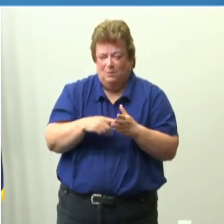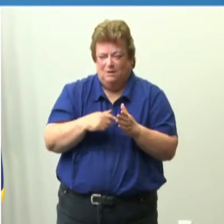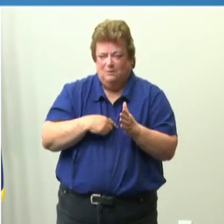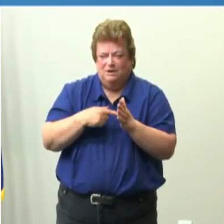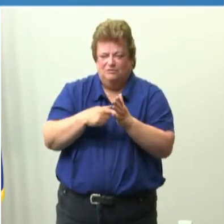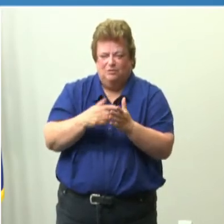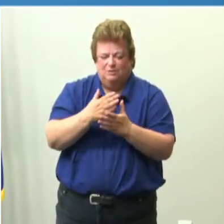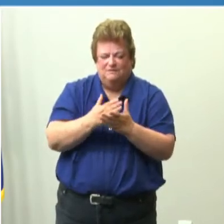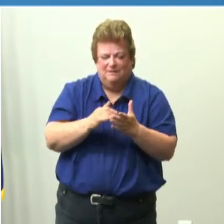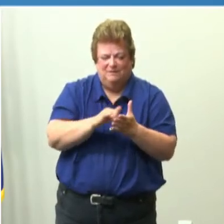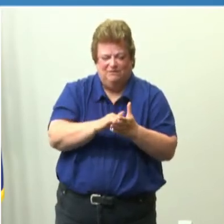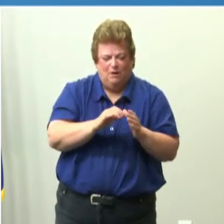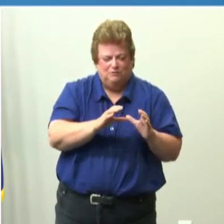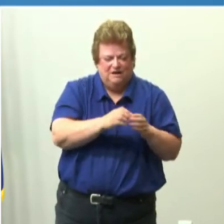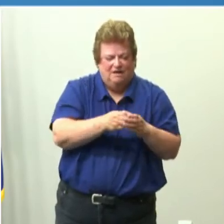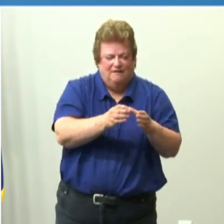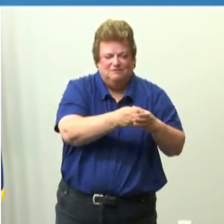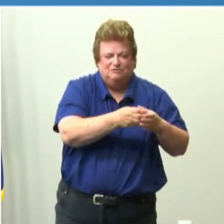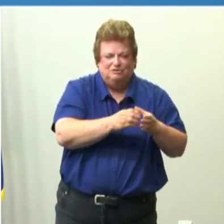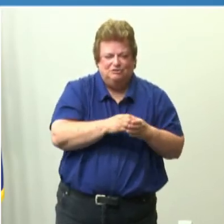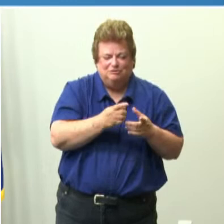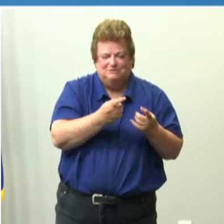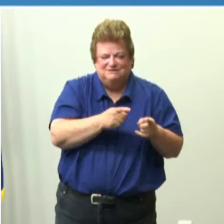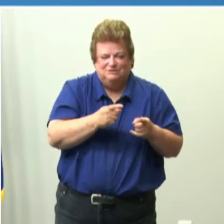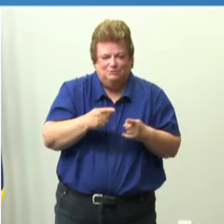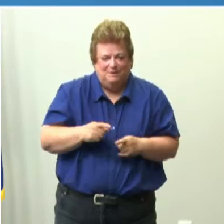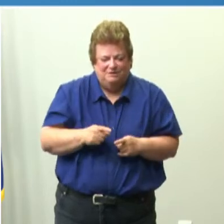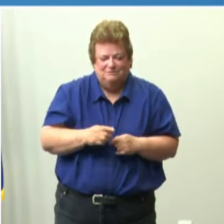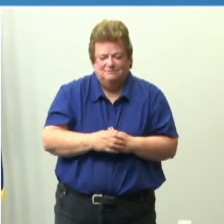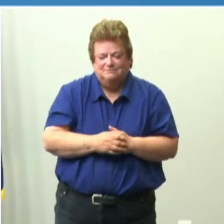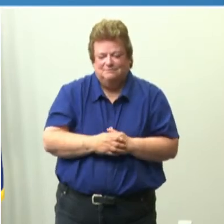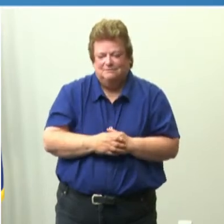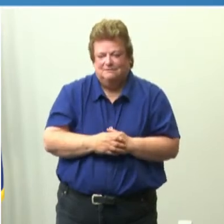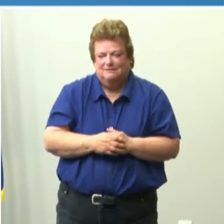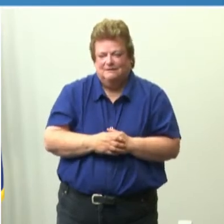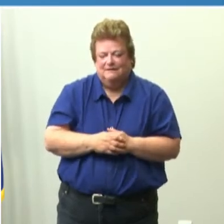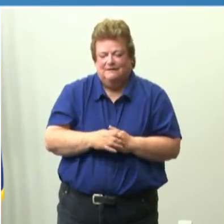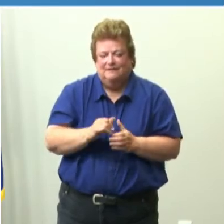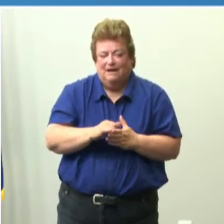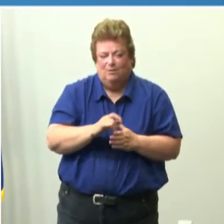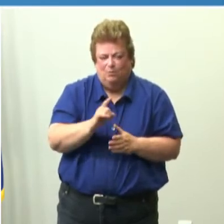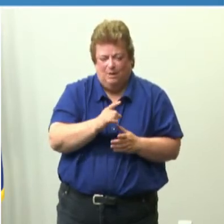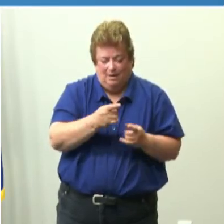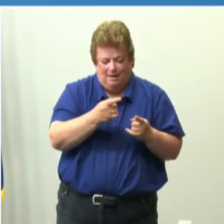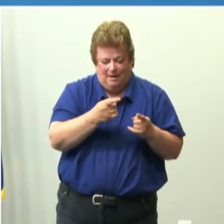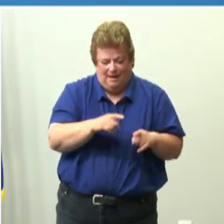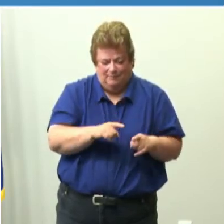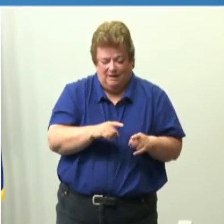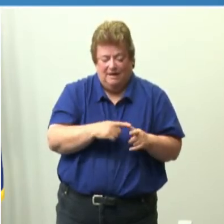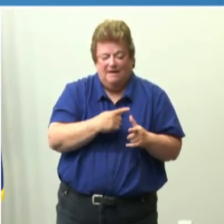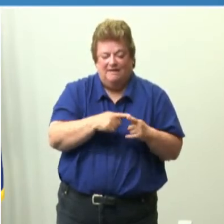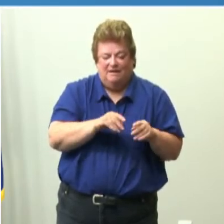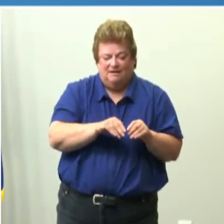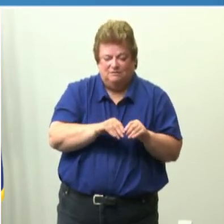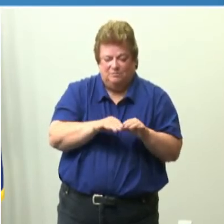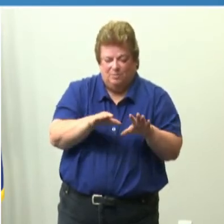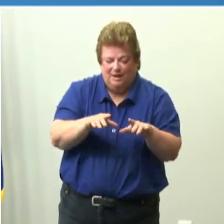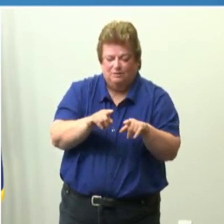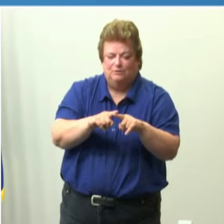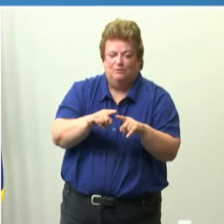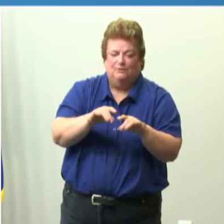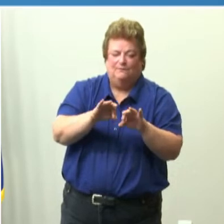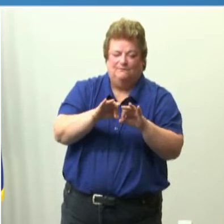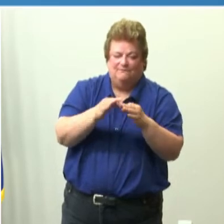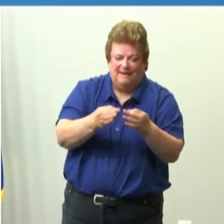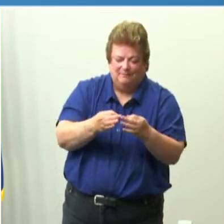of the cluster situations, is that ended up in having multiple family members, mom, dad,